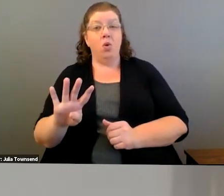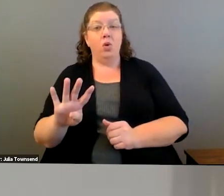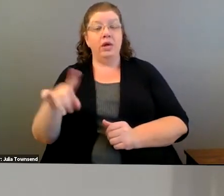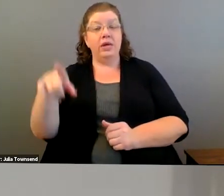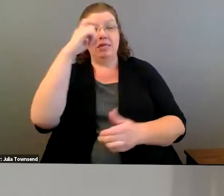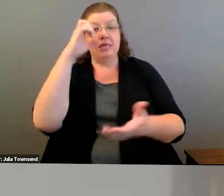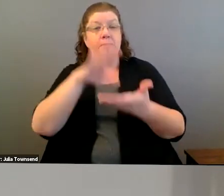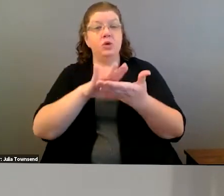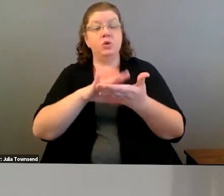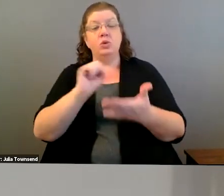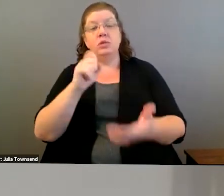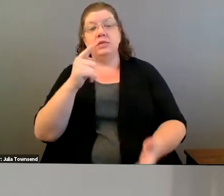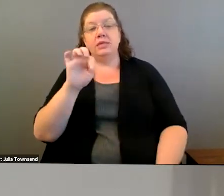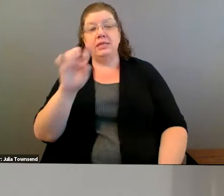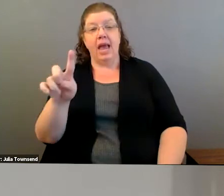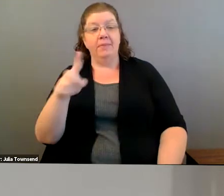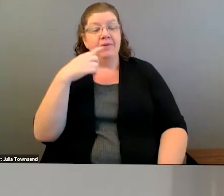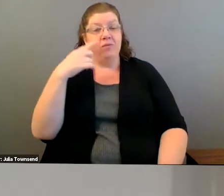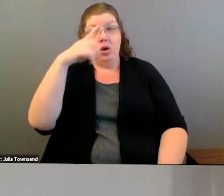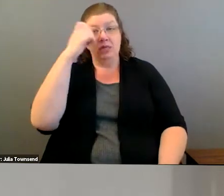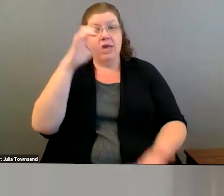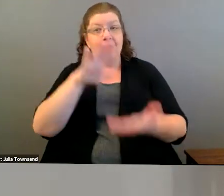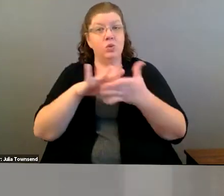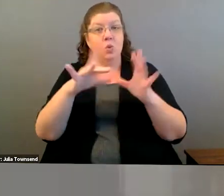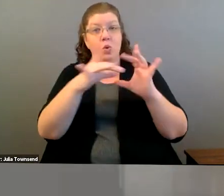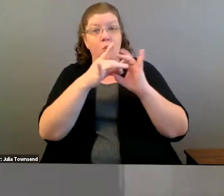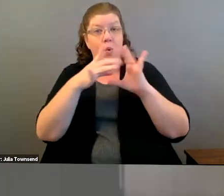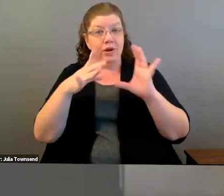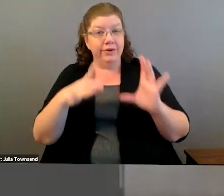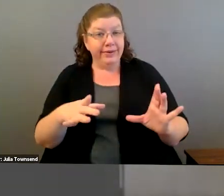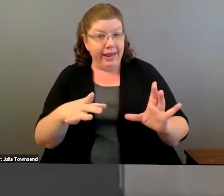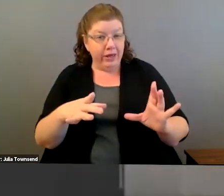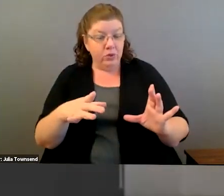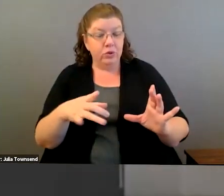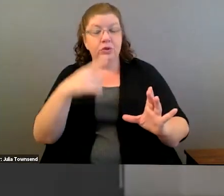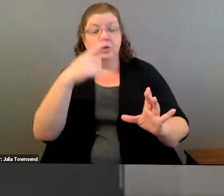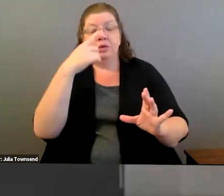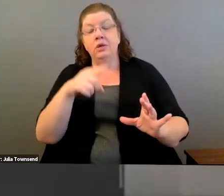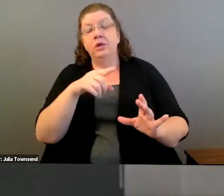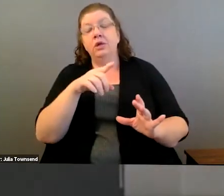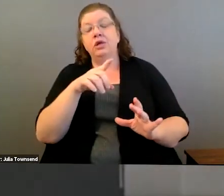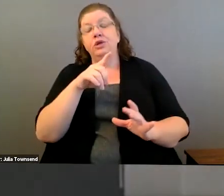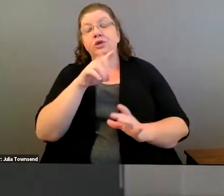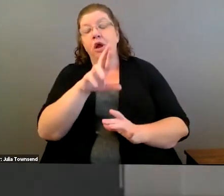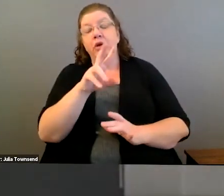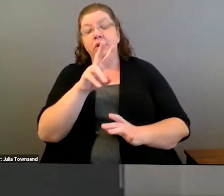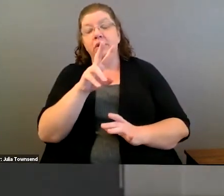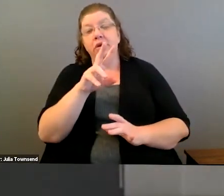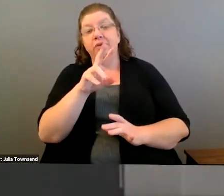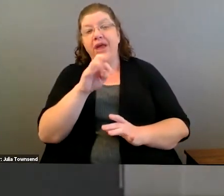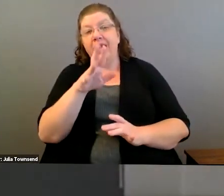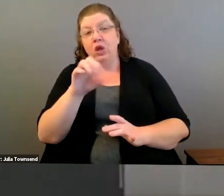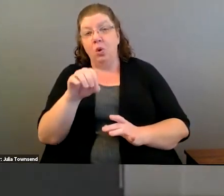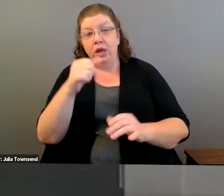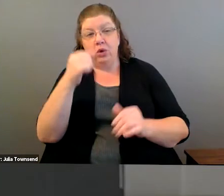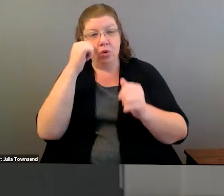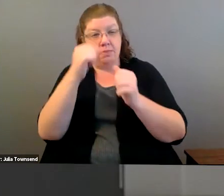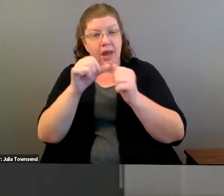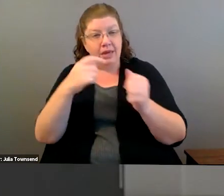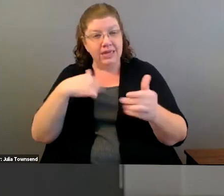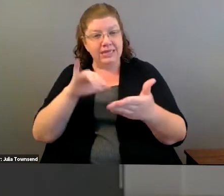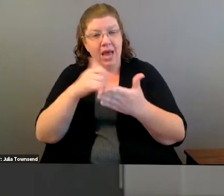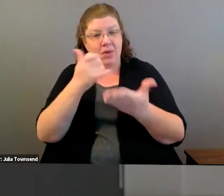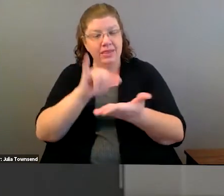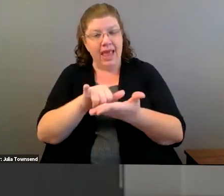school stipends for summer school coordinators. Would you, Dr. Becky, would you please remind us how this stipend